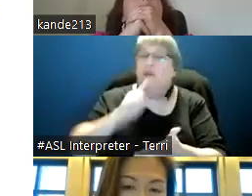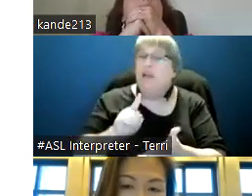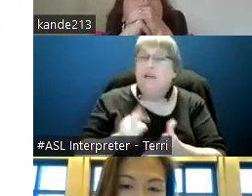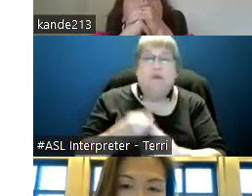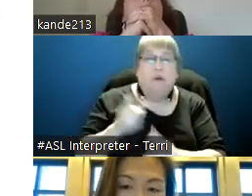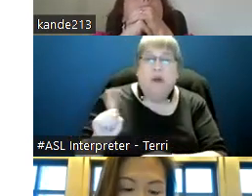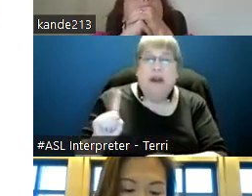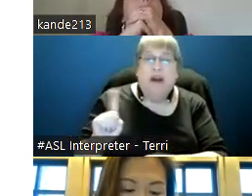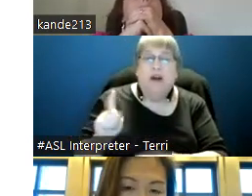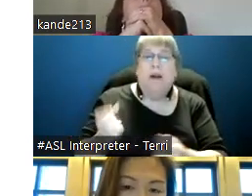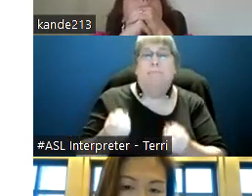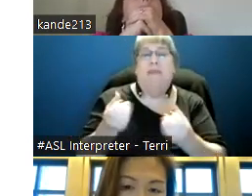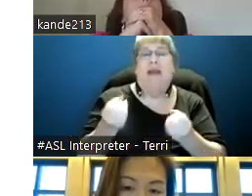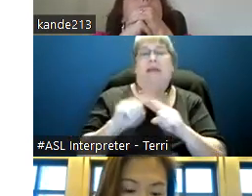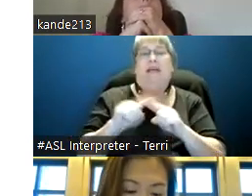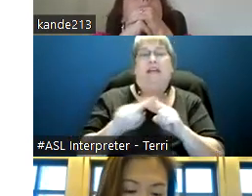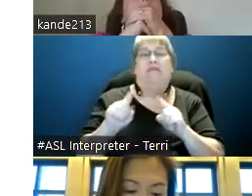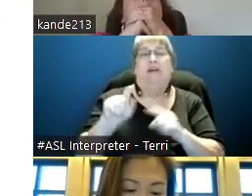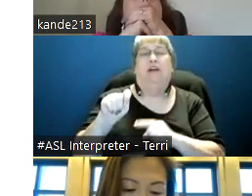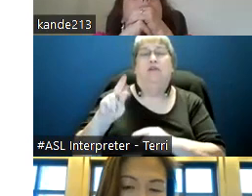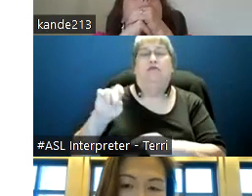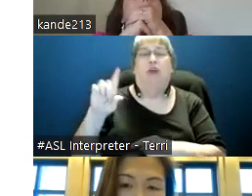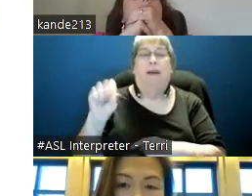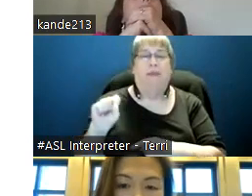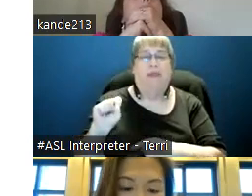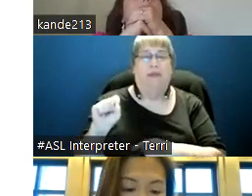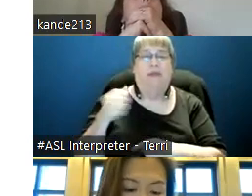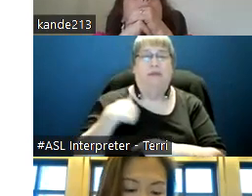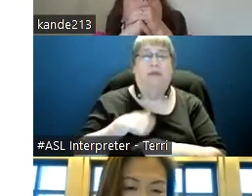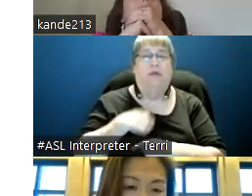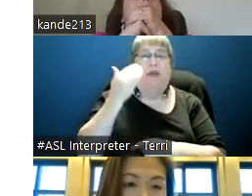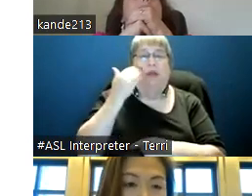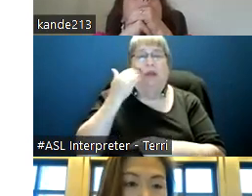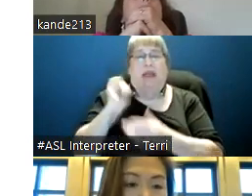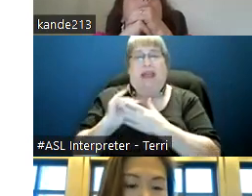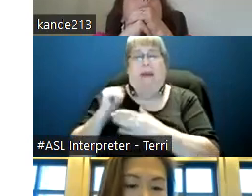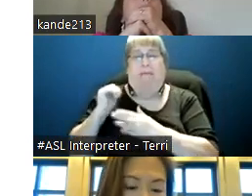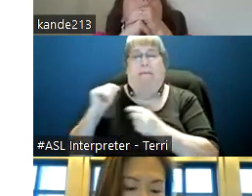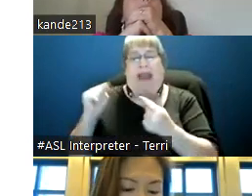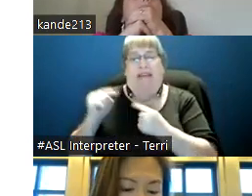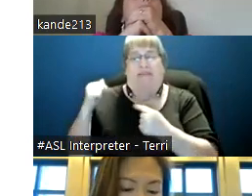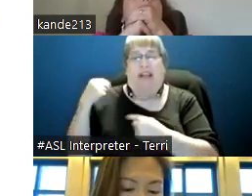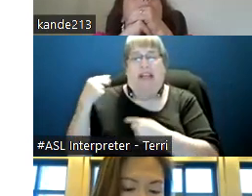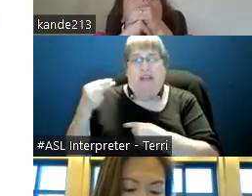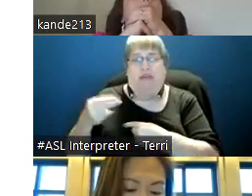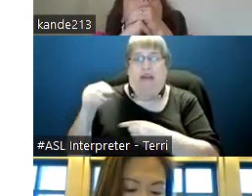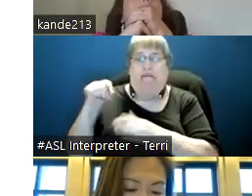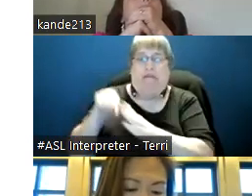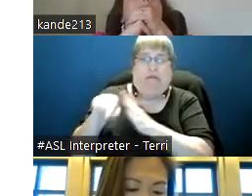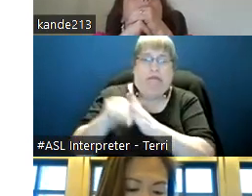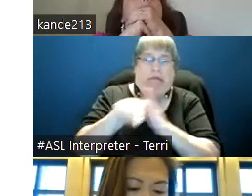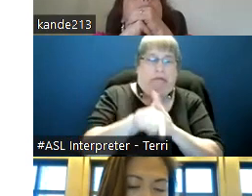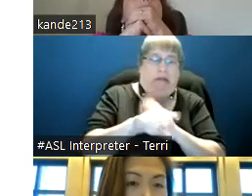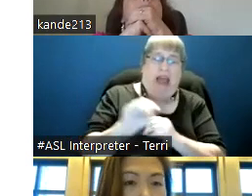of many tribal nations. We acknowledge the painful history of genocide and forced removal from